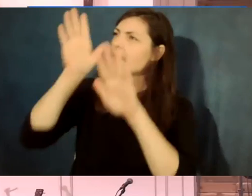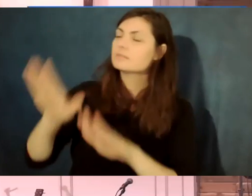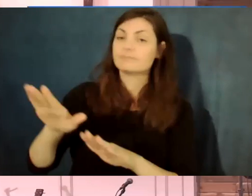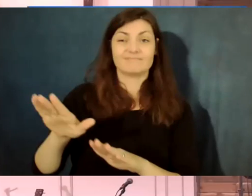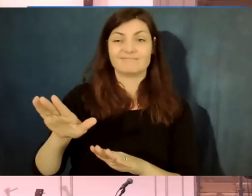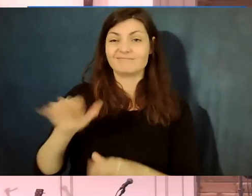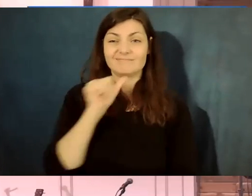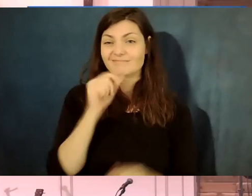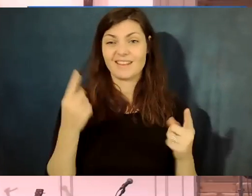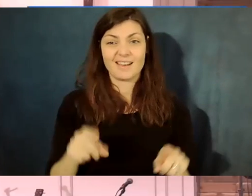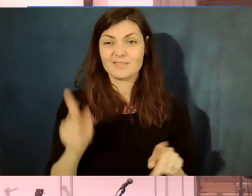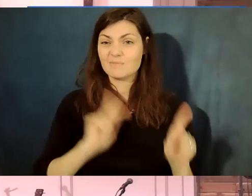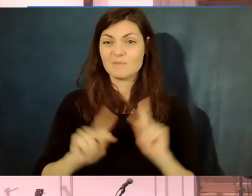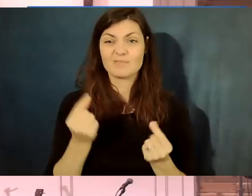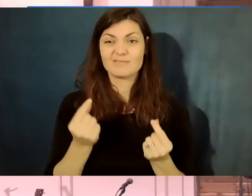the story.